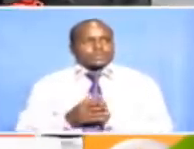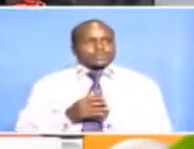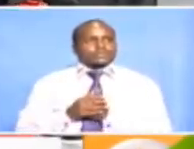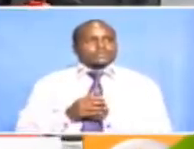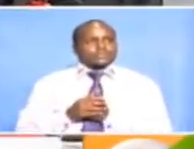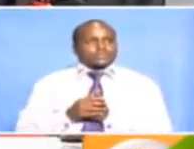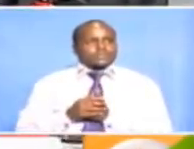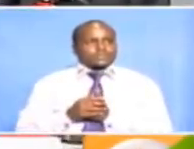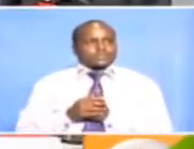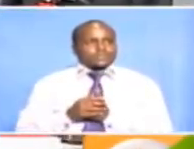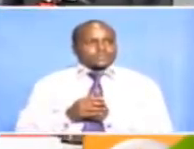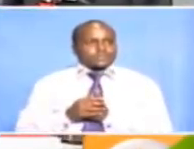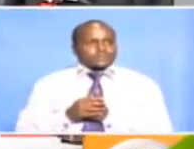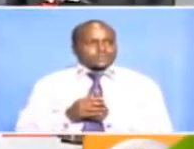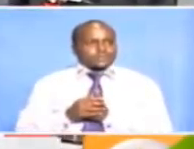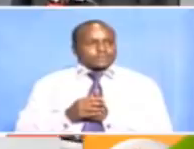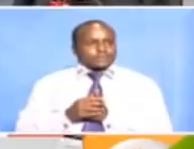done